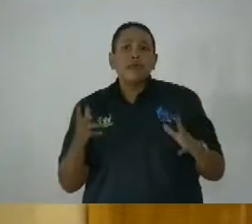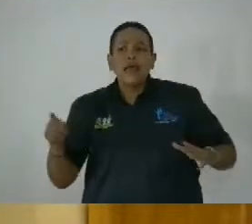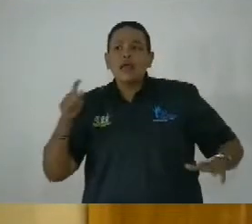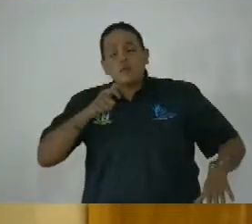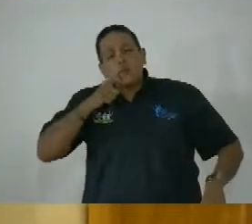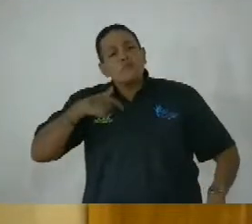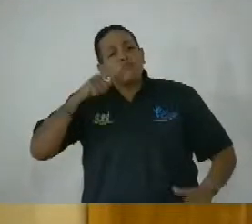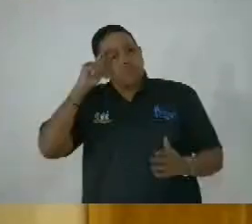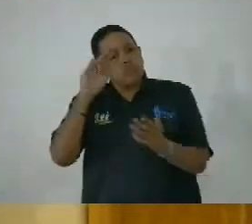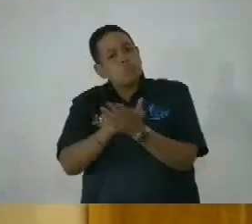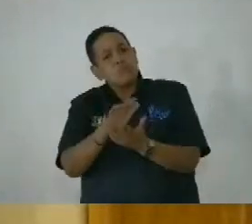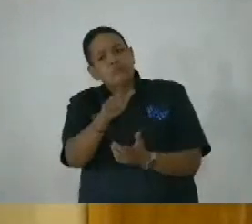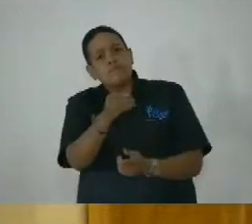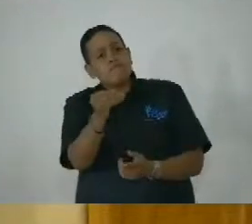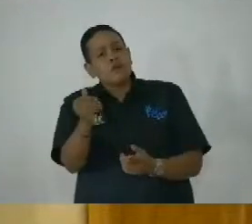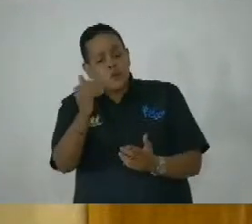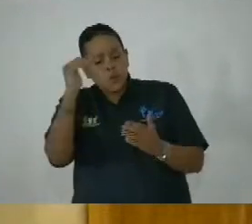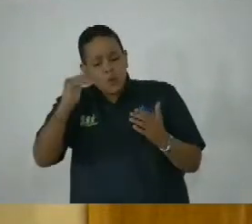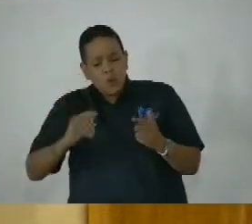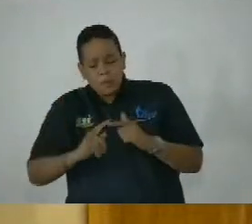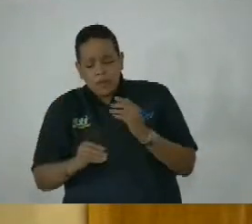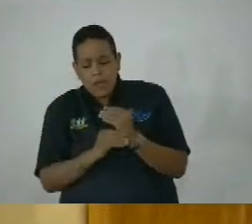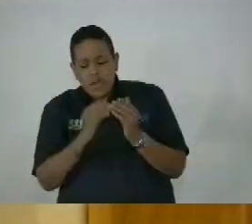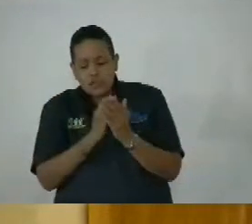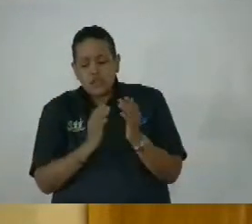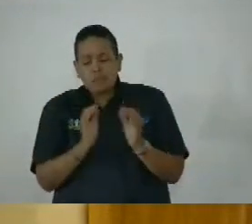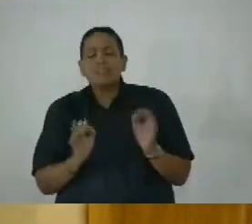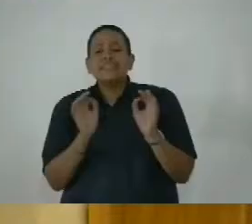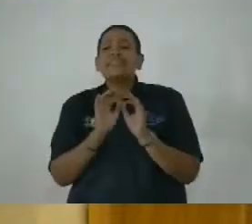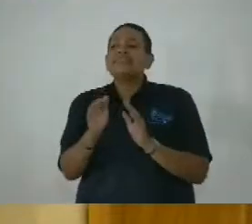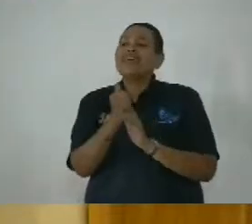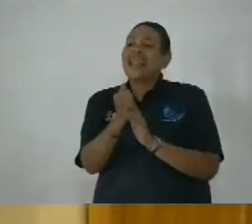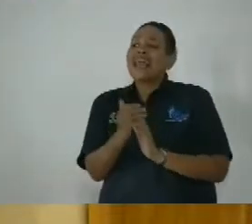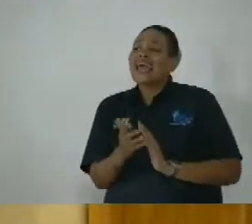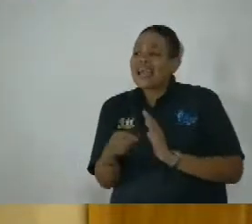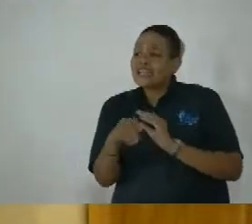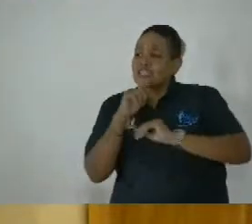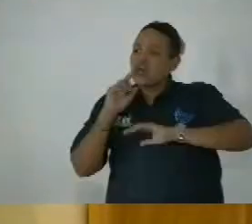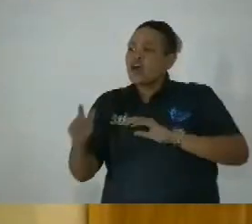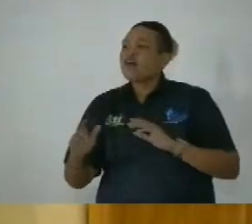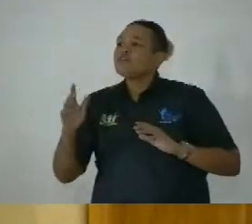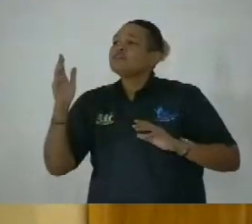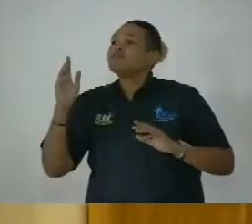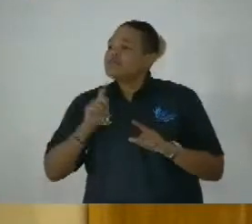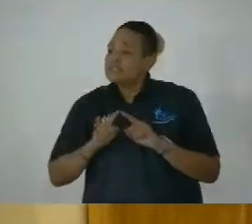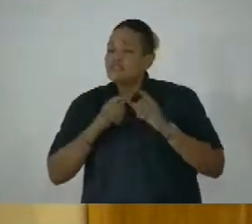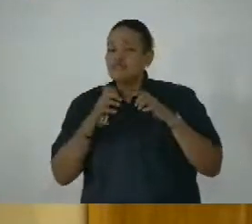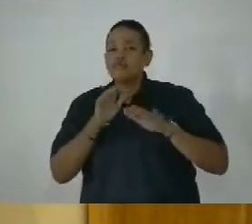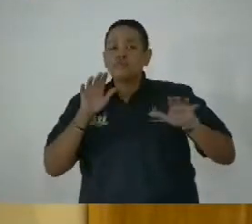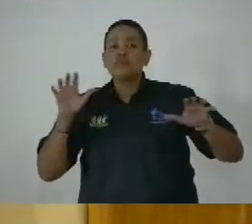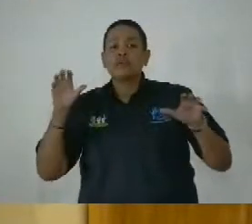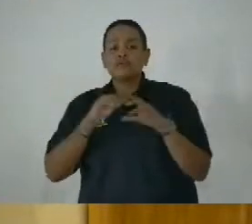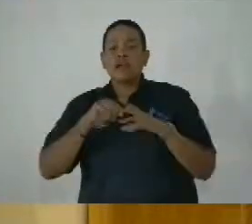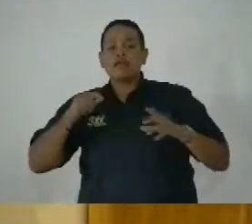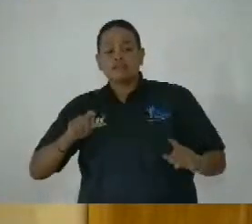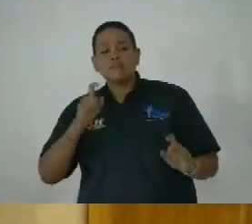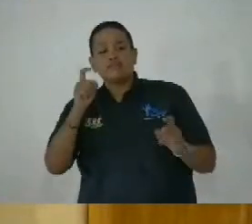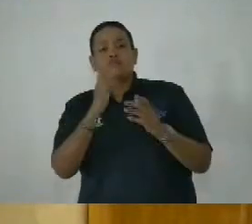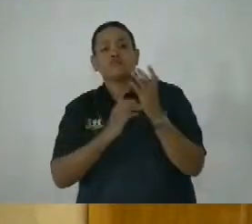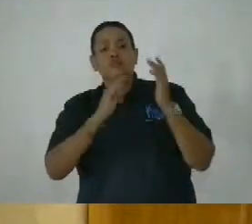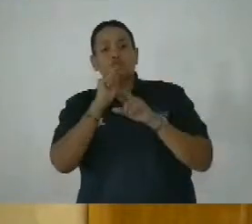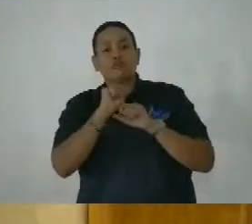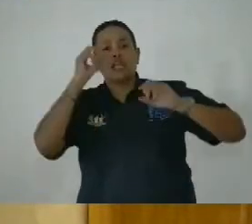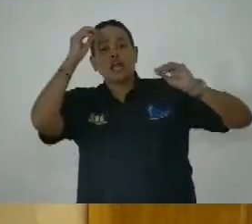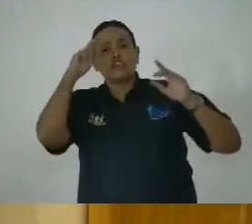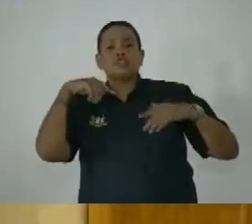gather, a few there are, but there are some significant leaders of churches involved, would at least be giving some consideration